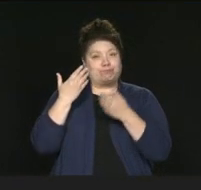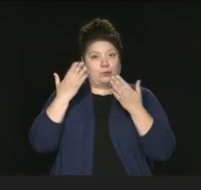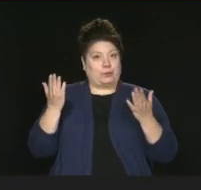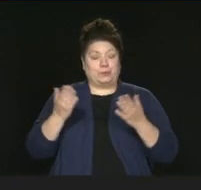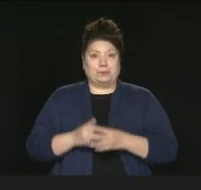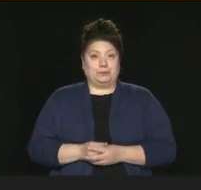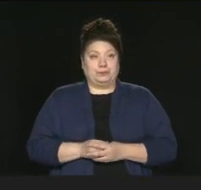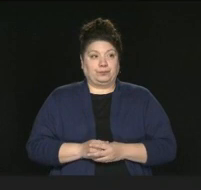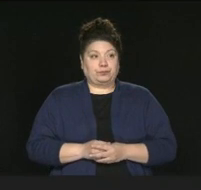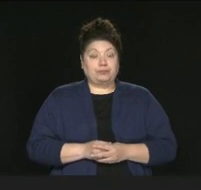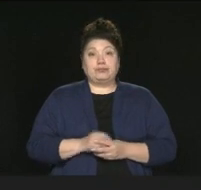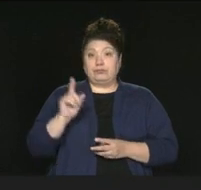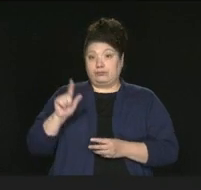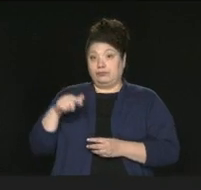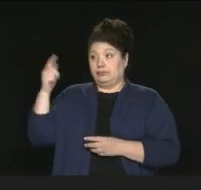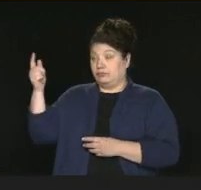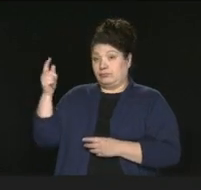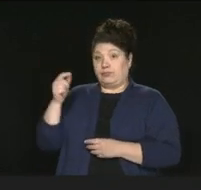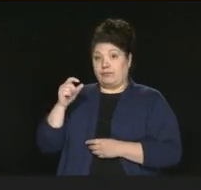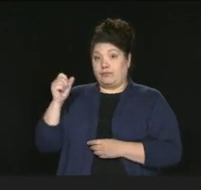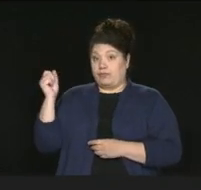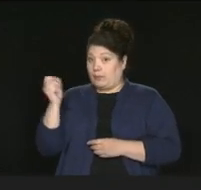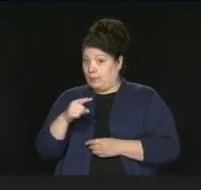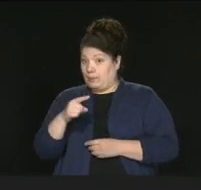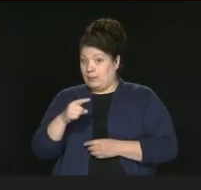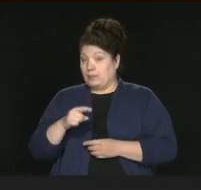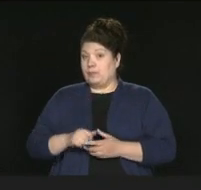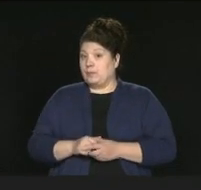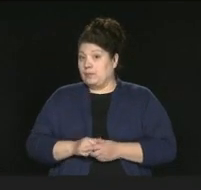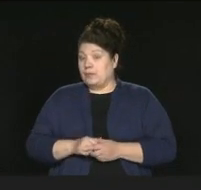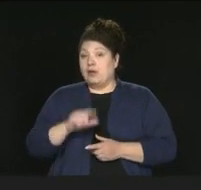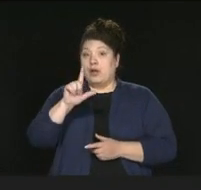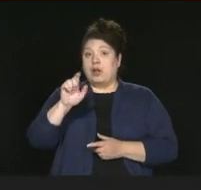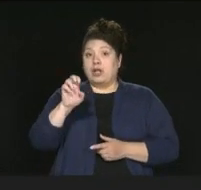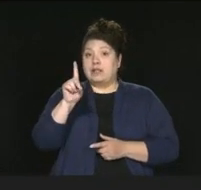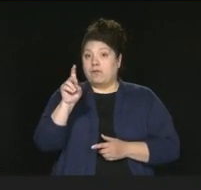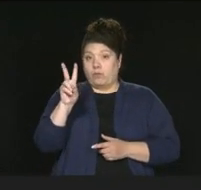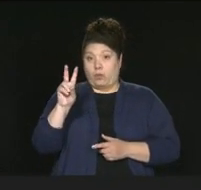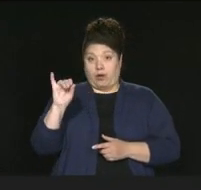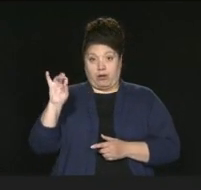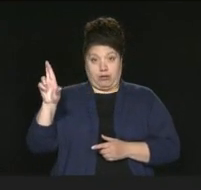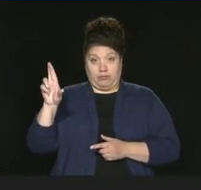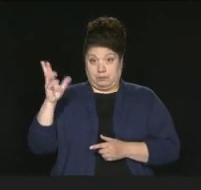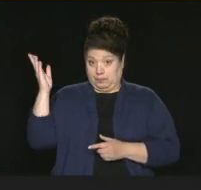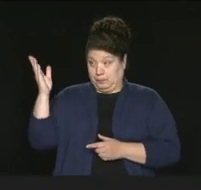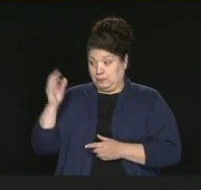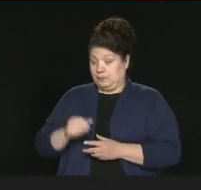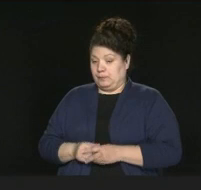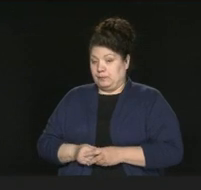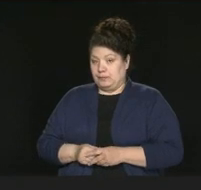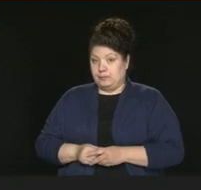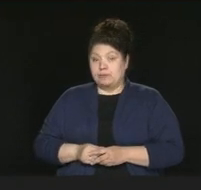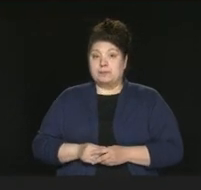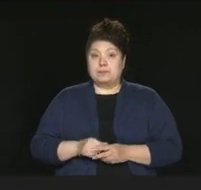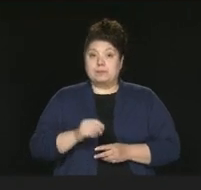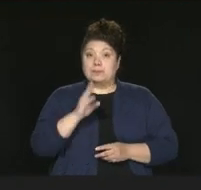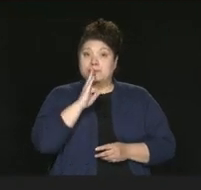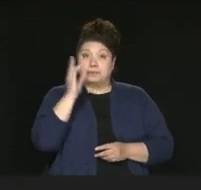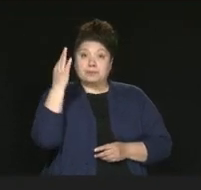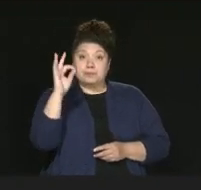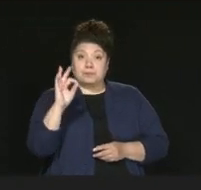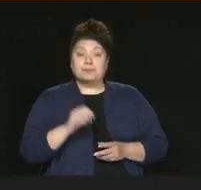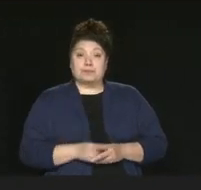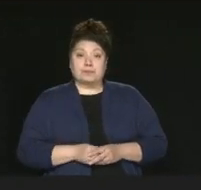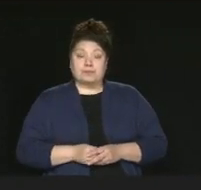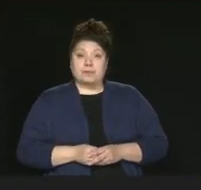question is from Hélène Buzetti, Du Devoir. À vous la parole, please go ahead. Question. Minister Duclos, I'd like to